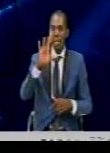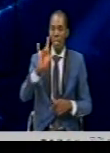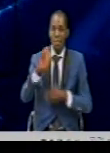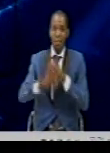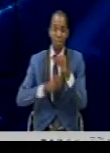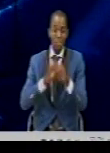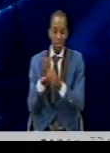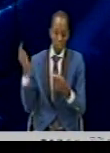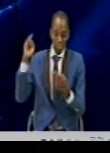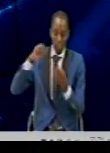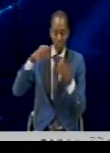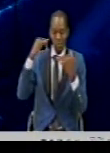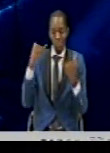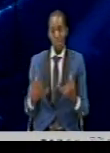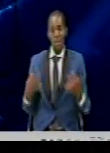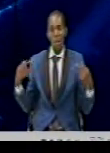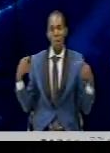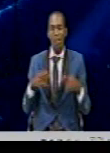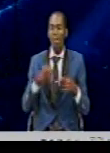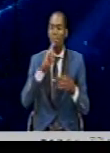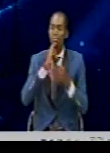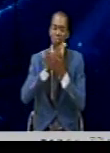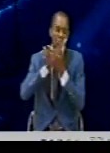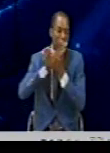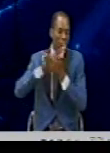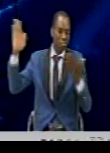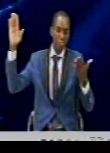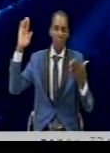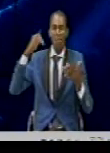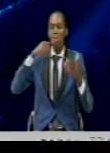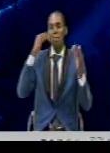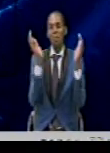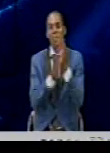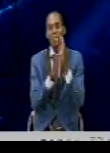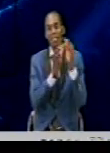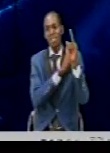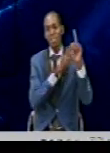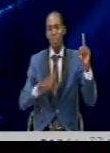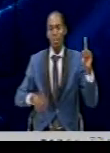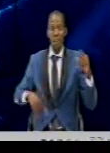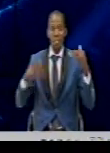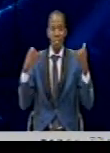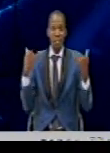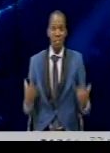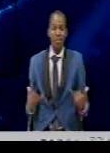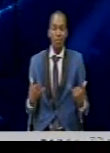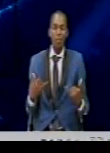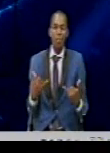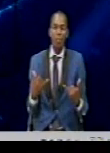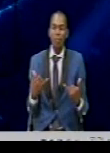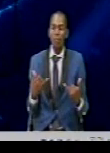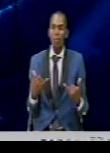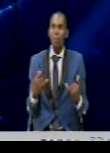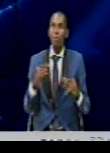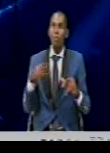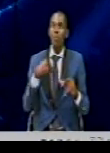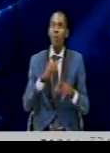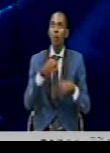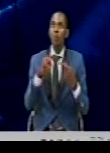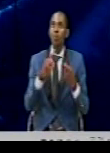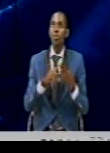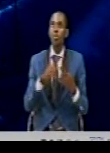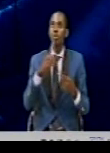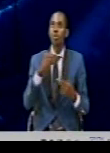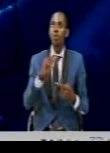the pain of 38 years. And up till now, the pain is gone and gone. Praise the